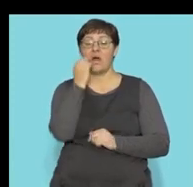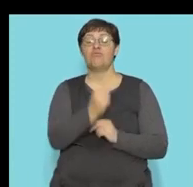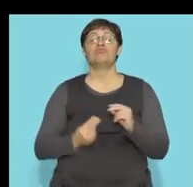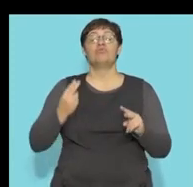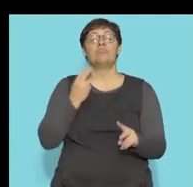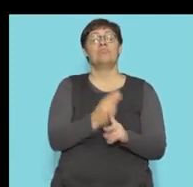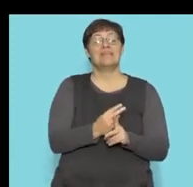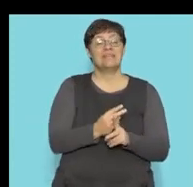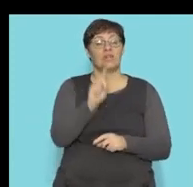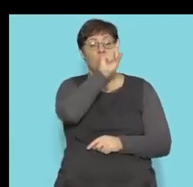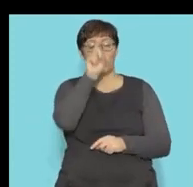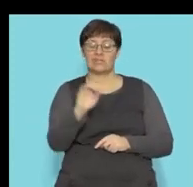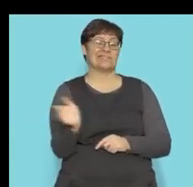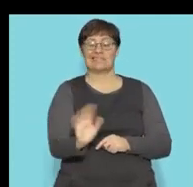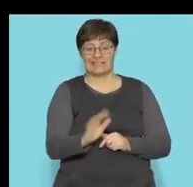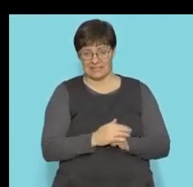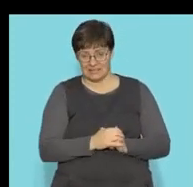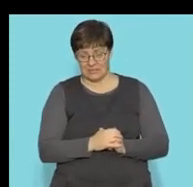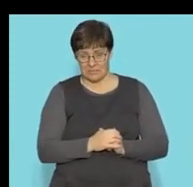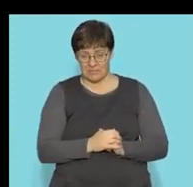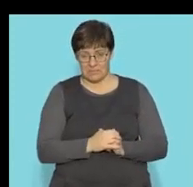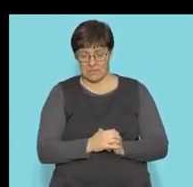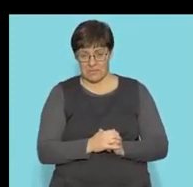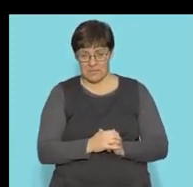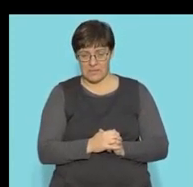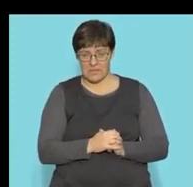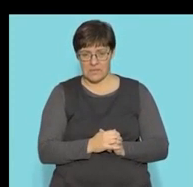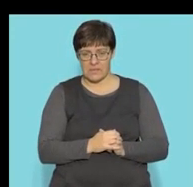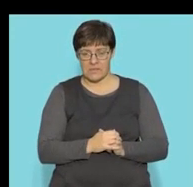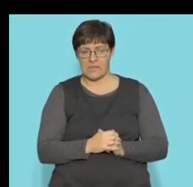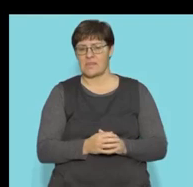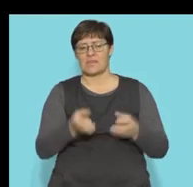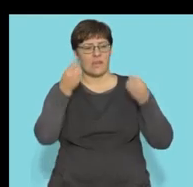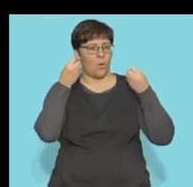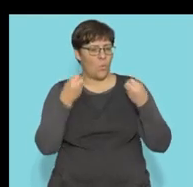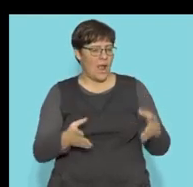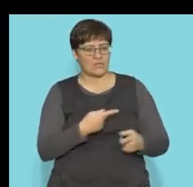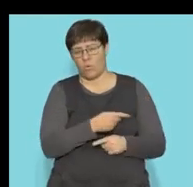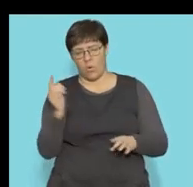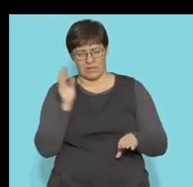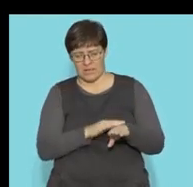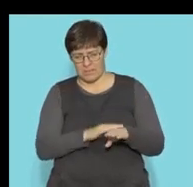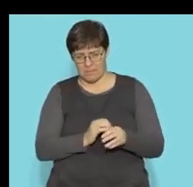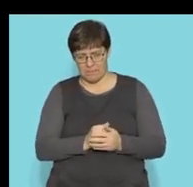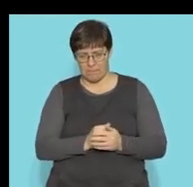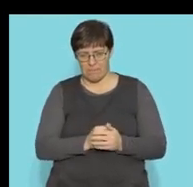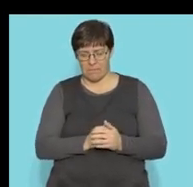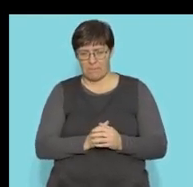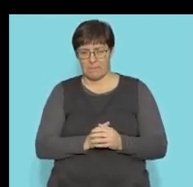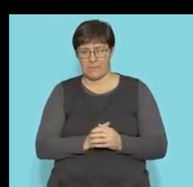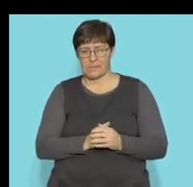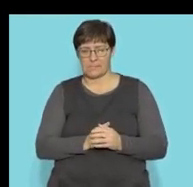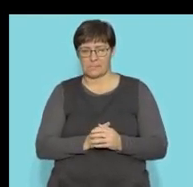the question at the start of the paragraph. That's a waste of everyone's time. Make sure that your group